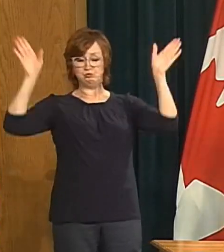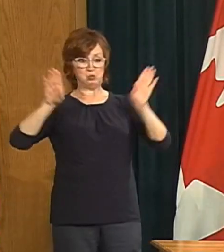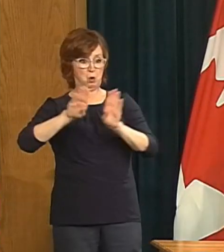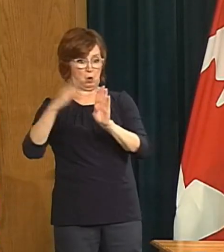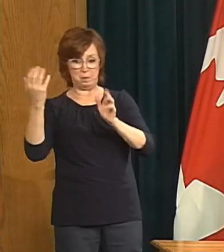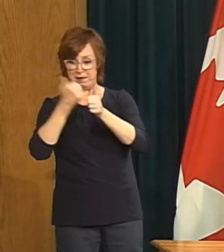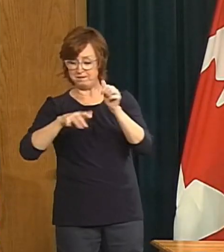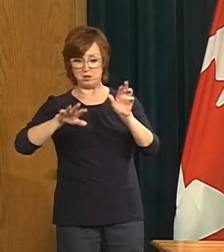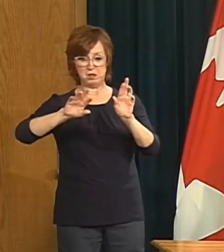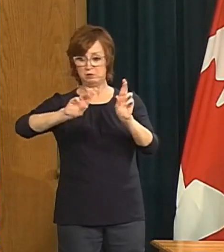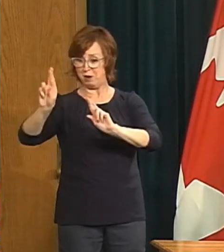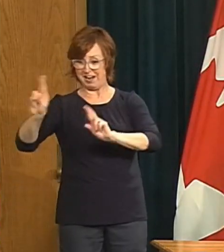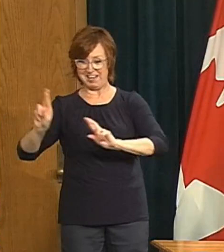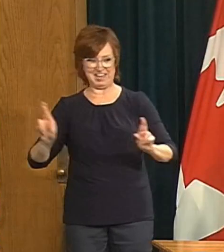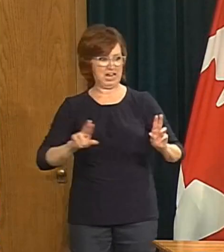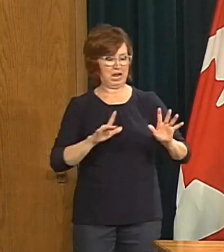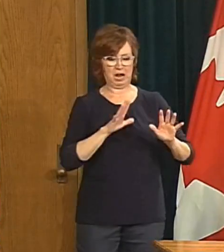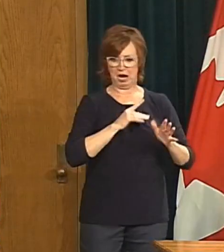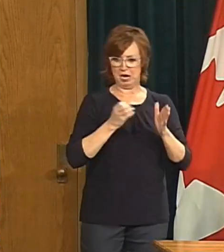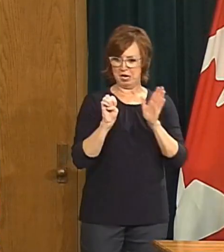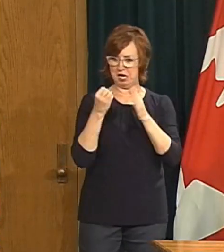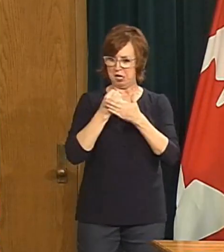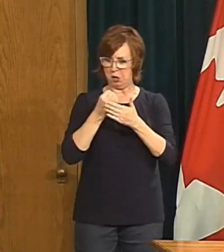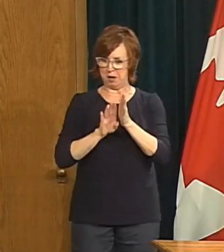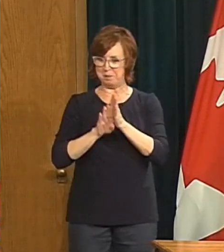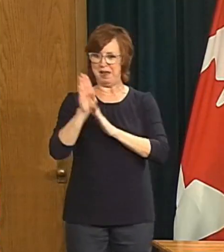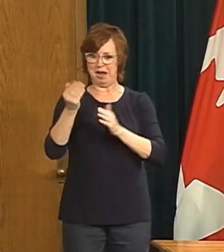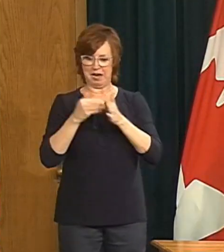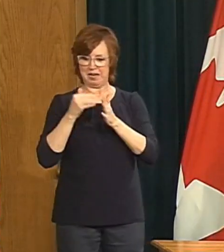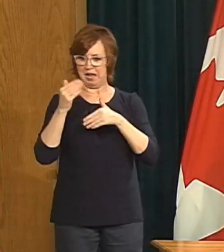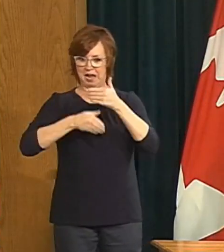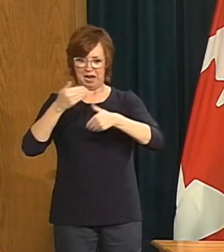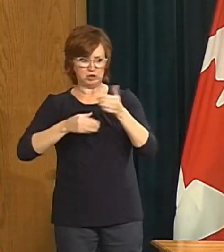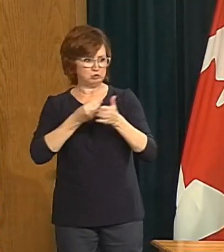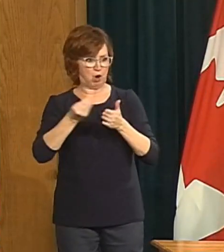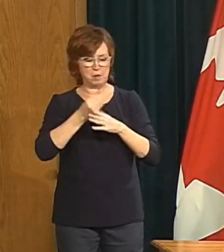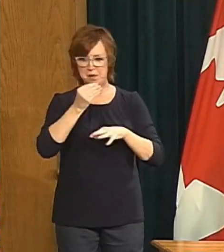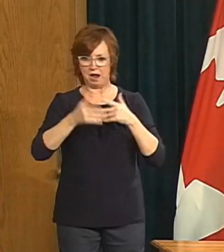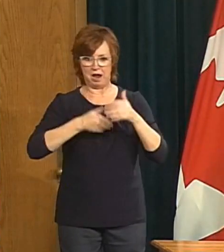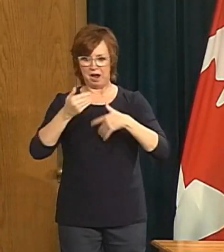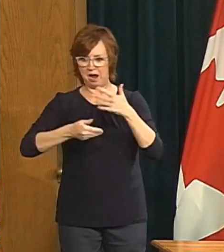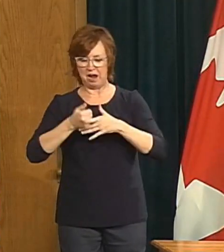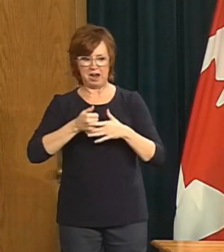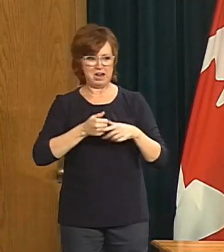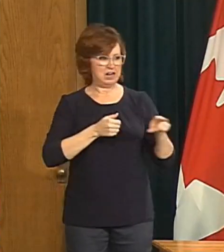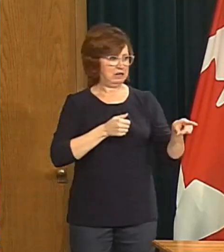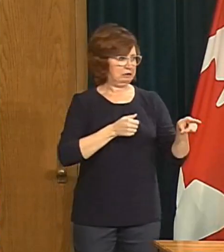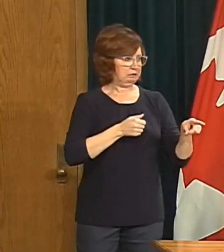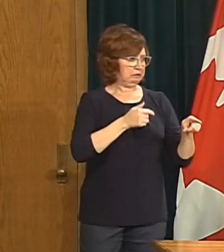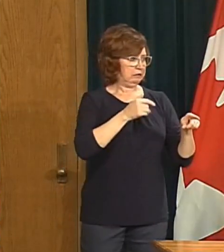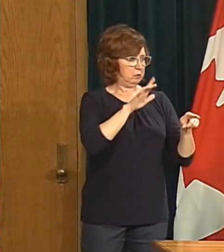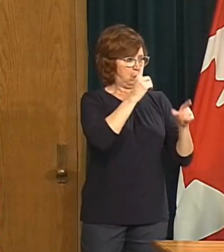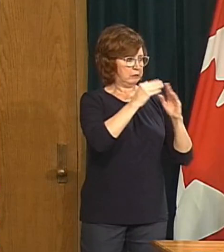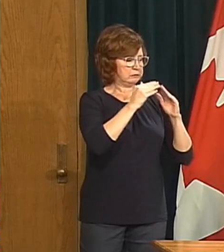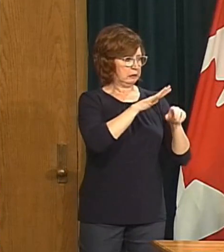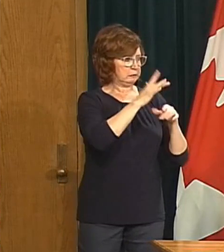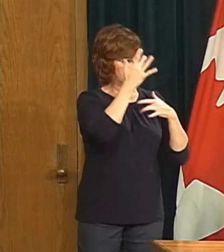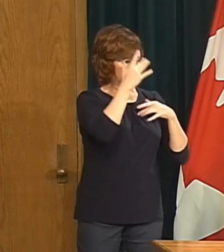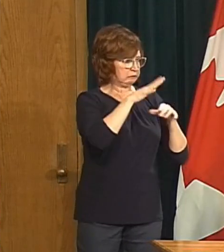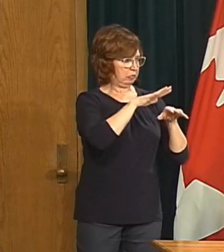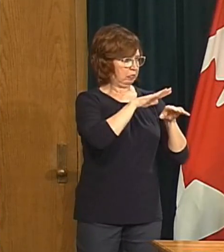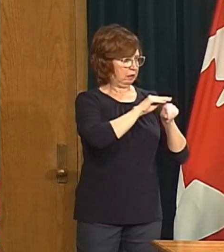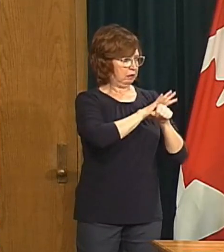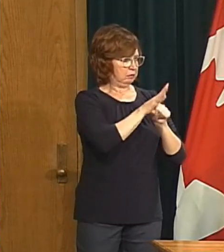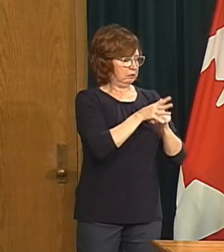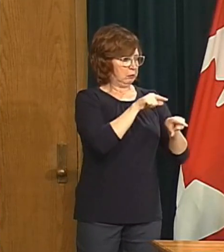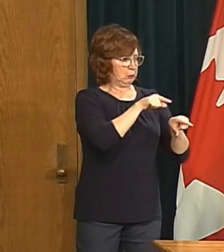local portion of a community, and contain this disease as best we can as we go through the next number of months. So the goal